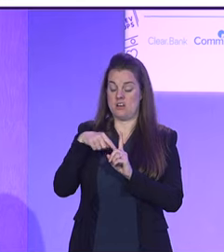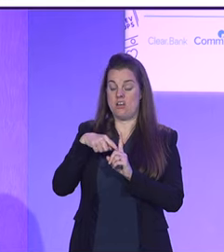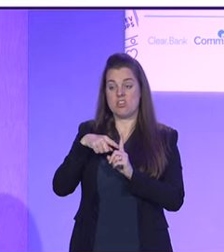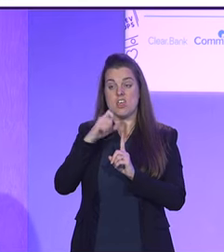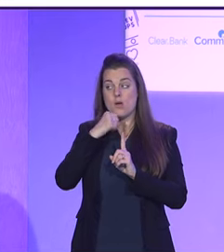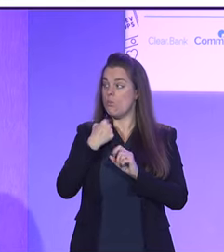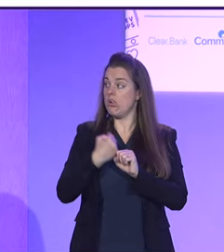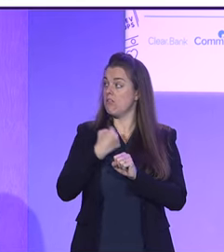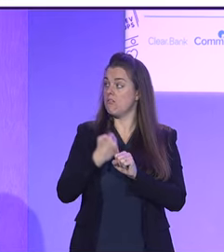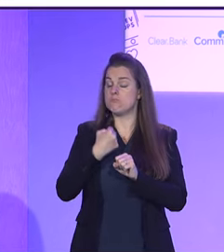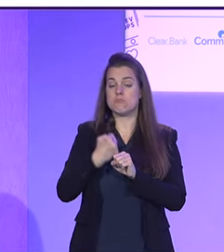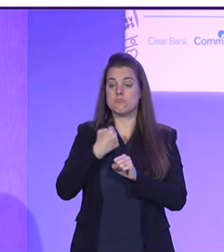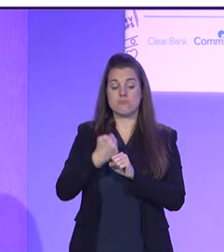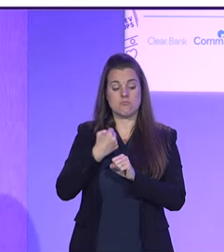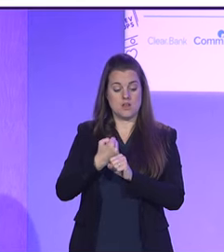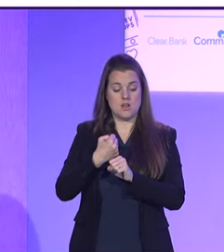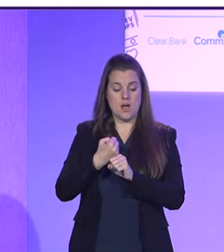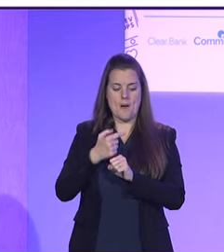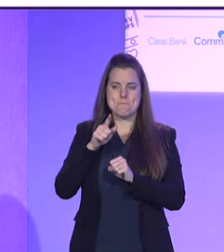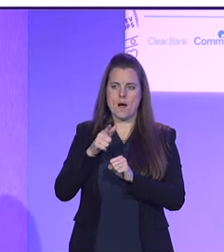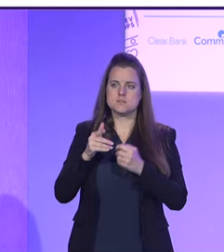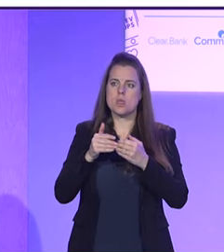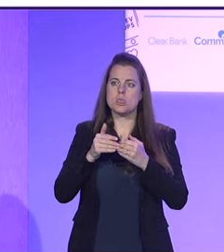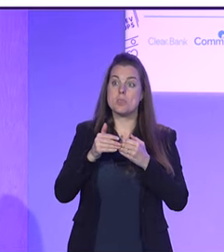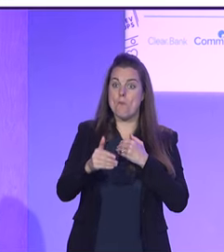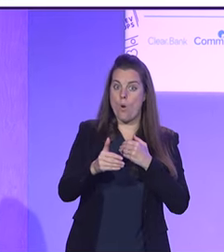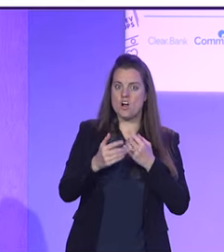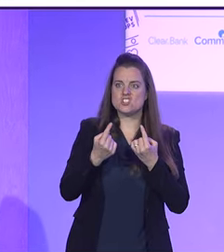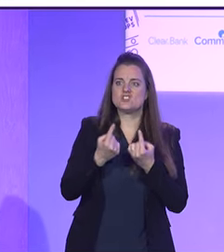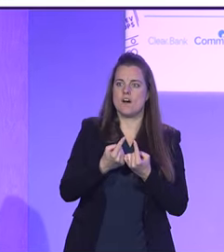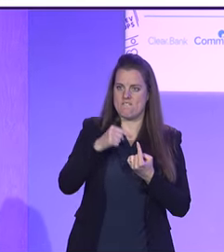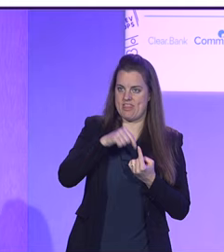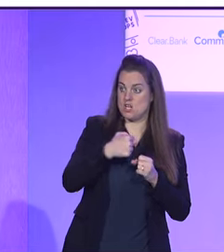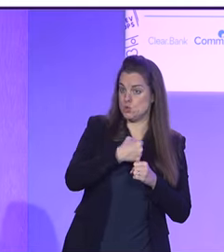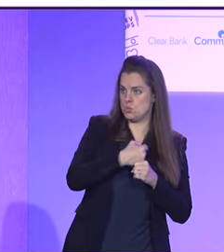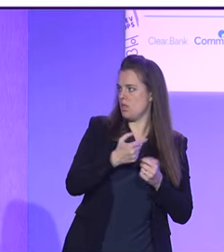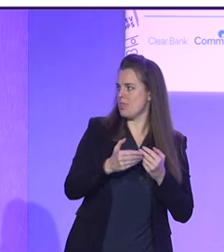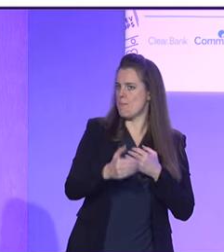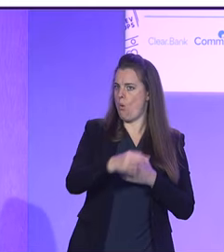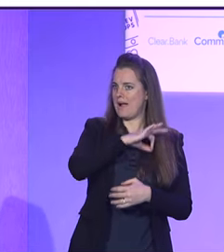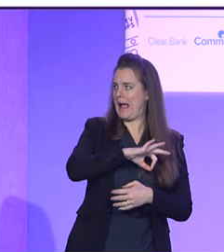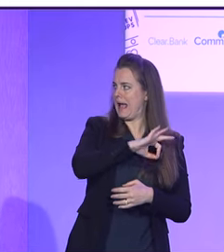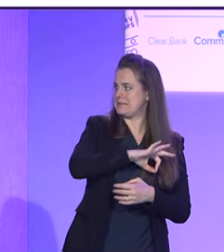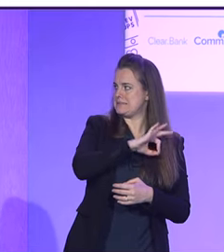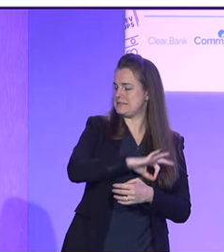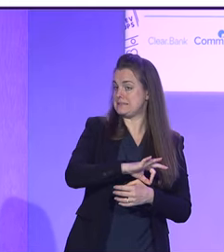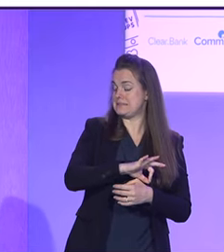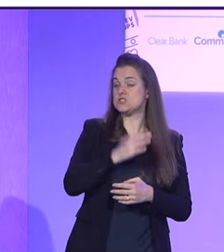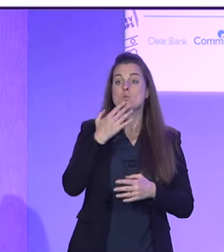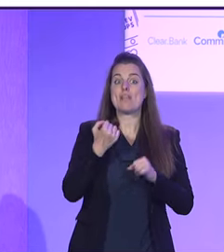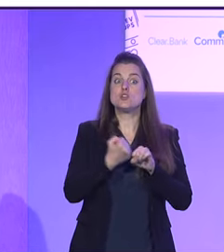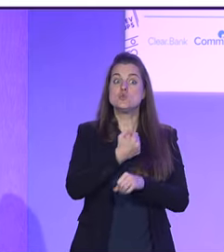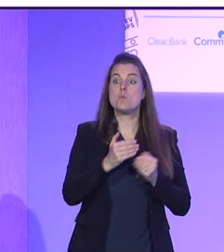stuff, has activity, and the more stuff actor A does, the more they gain from that. So this is